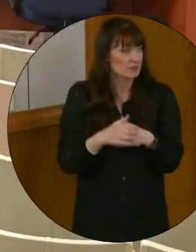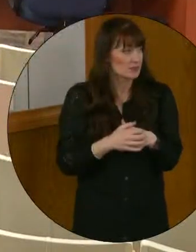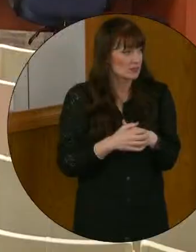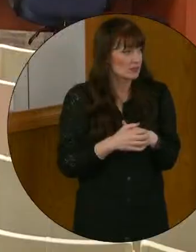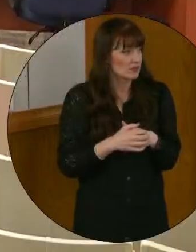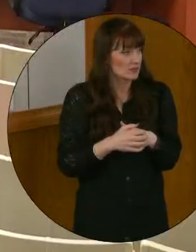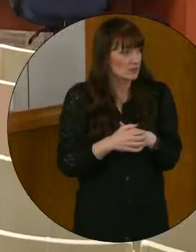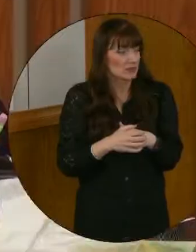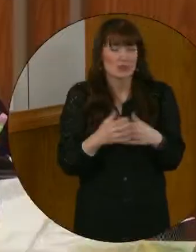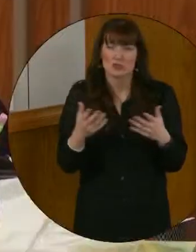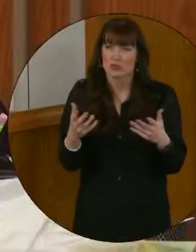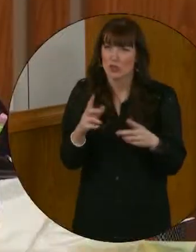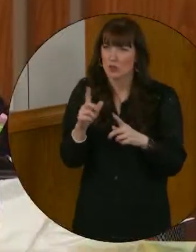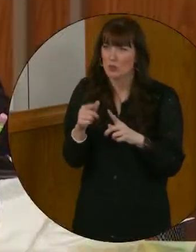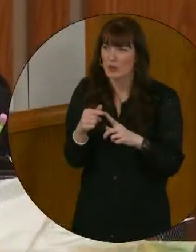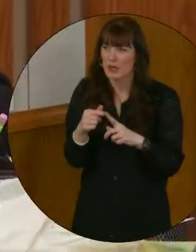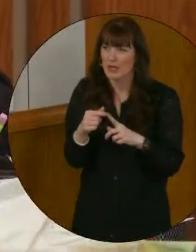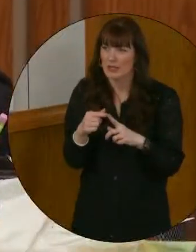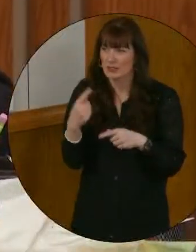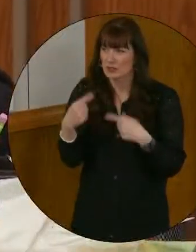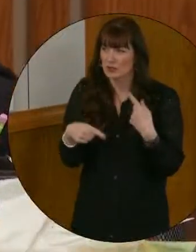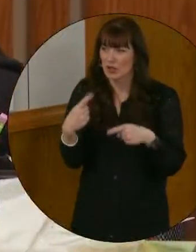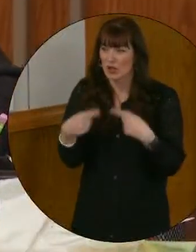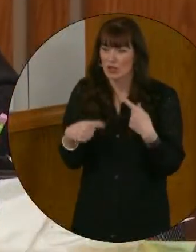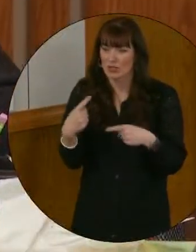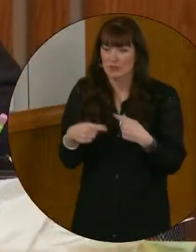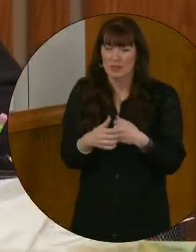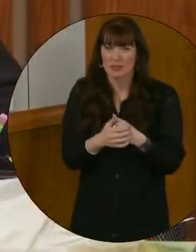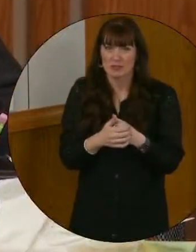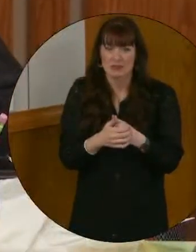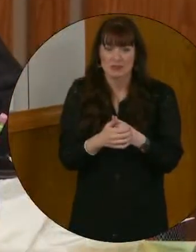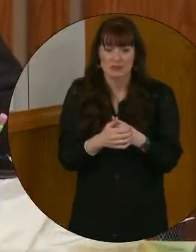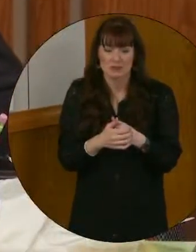So when there is an argument about